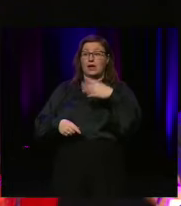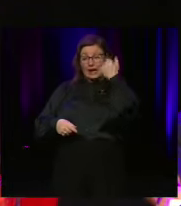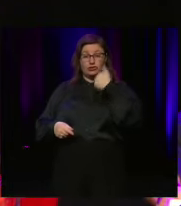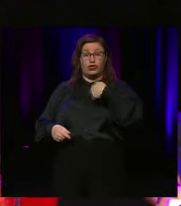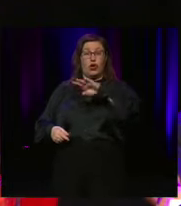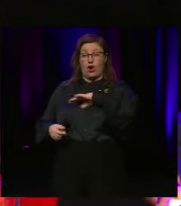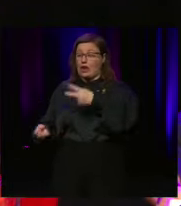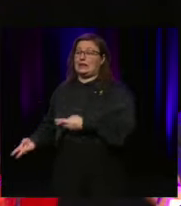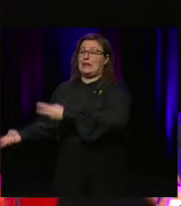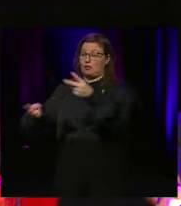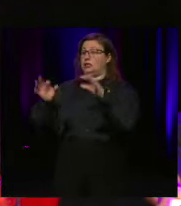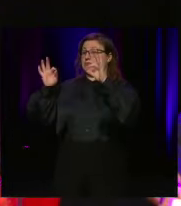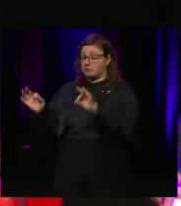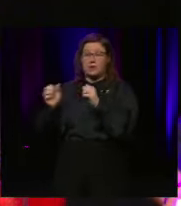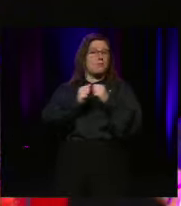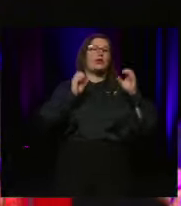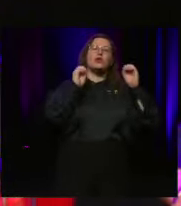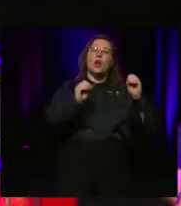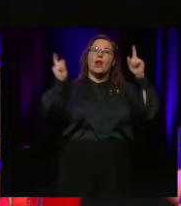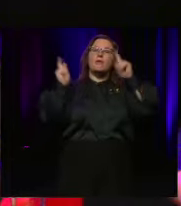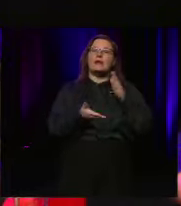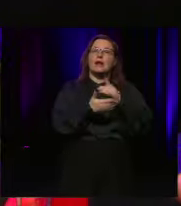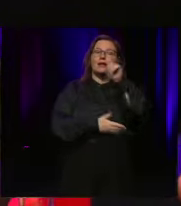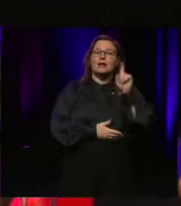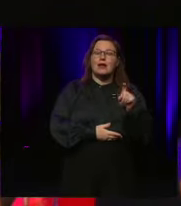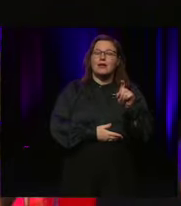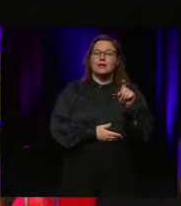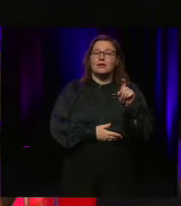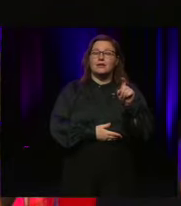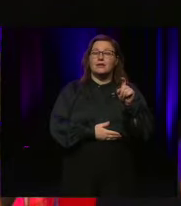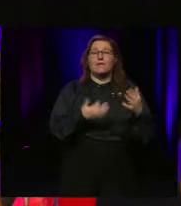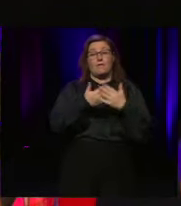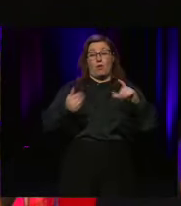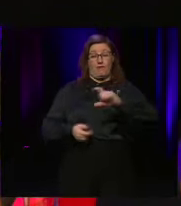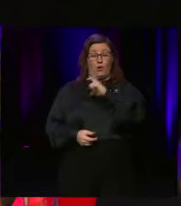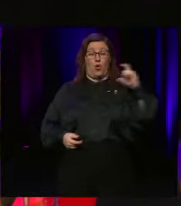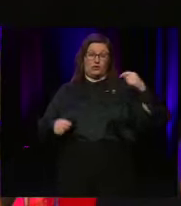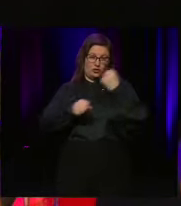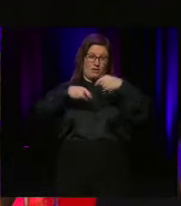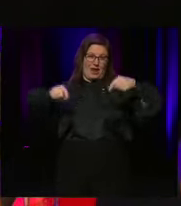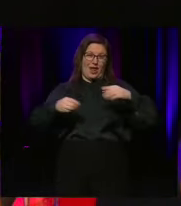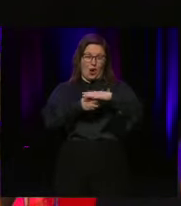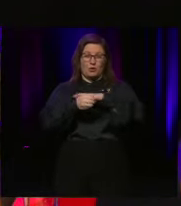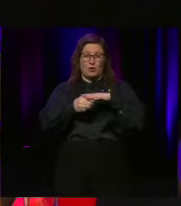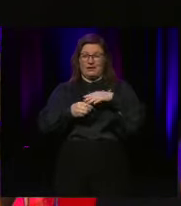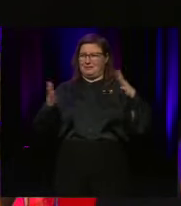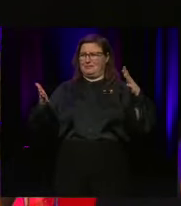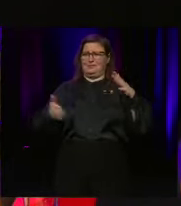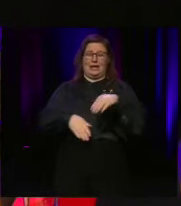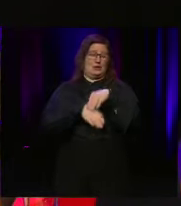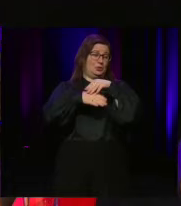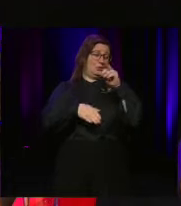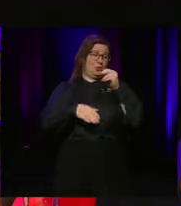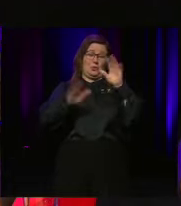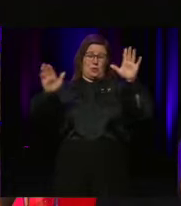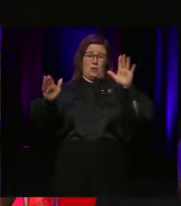democracy without human rights. And to many of us working in this field, this may seem like an absurd proposition.